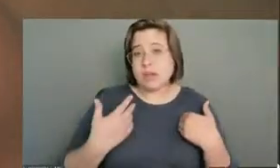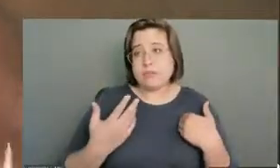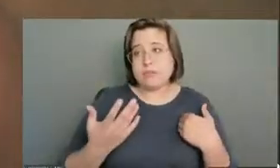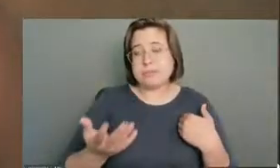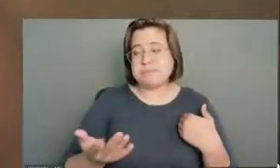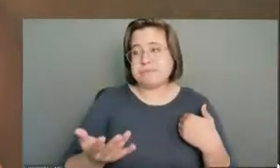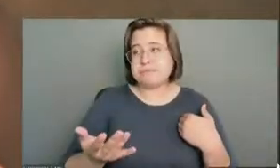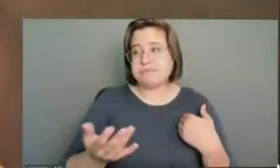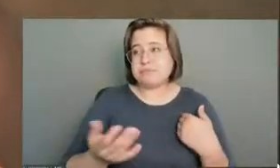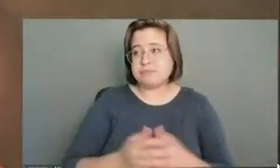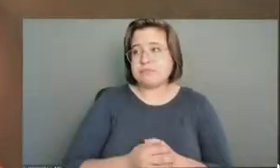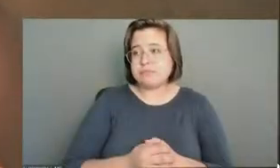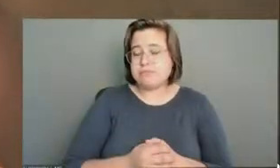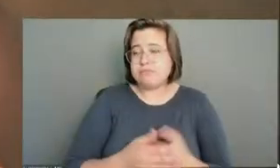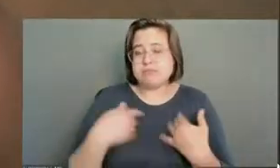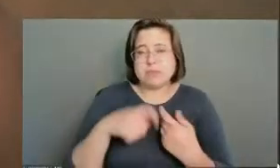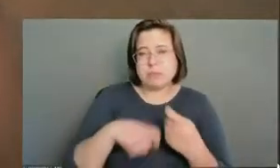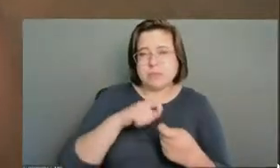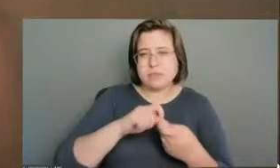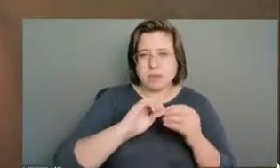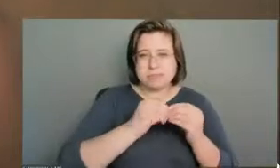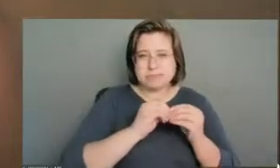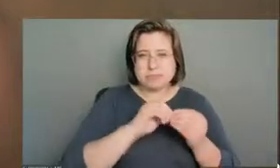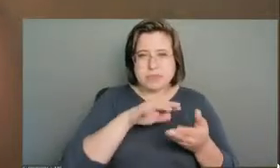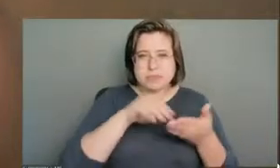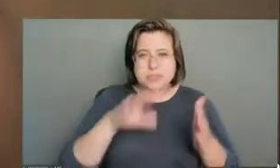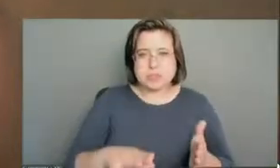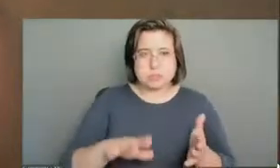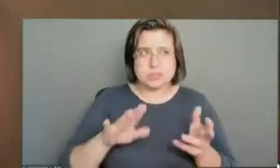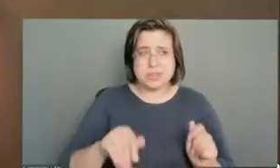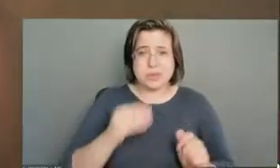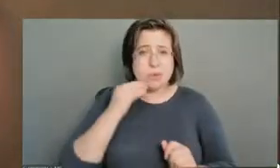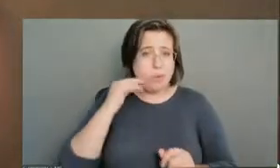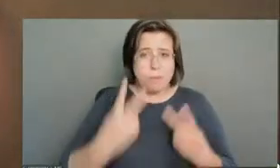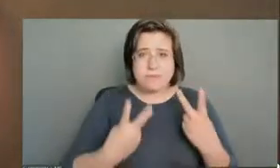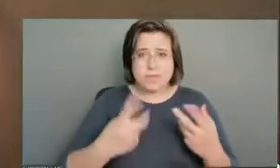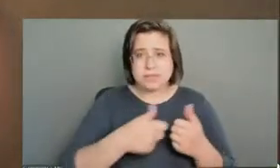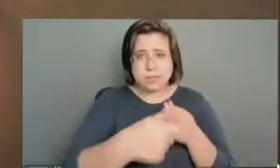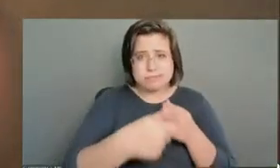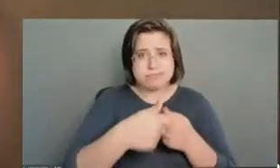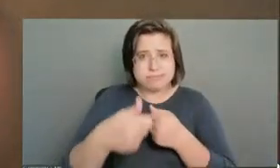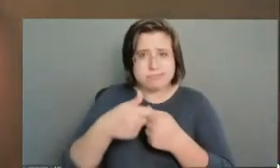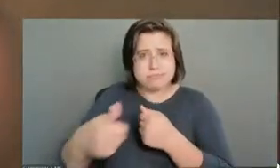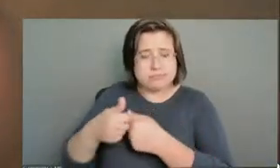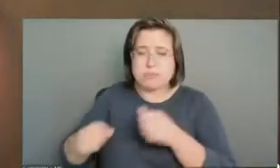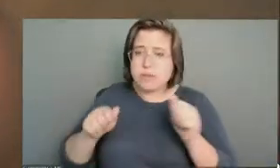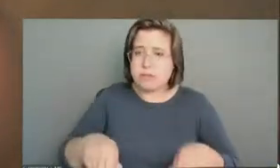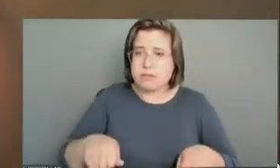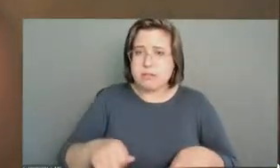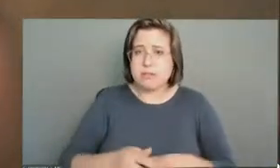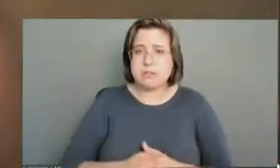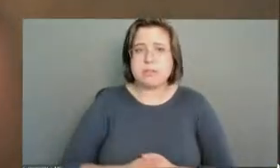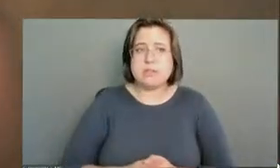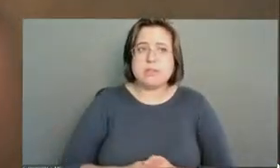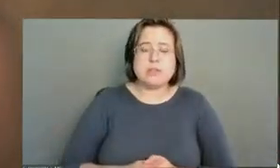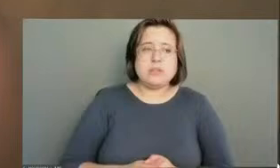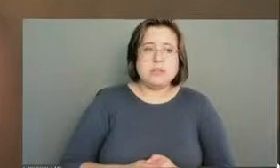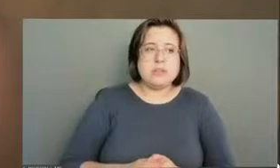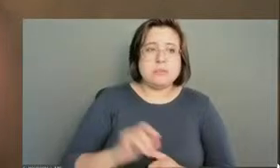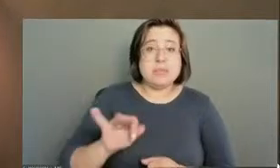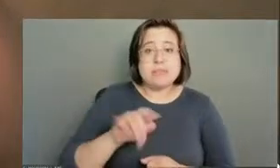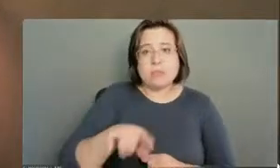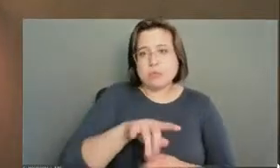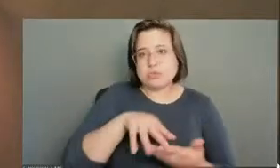you have your certain number of students, they can do home visits. That if that's the case, if those students need